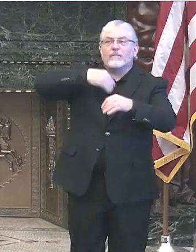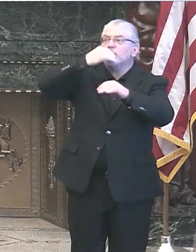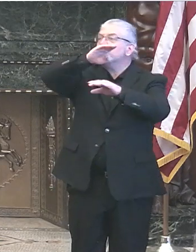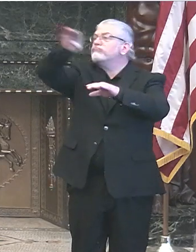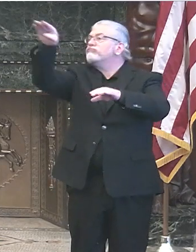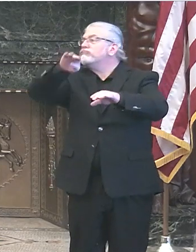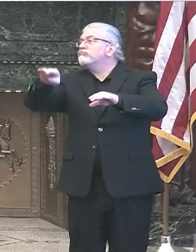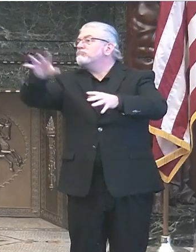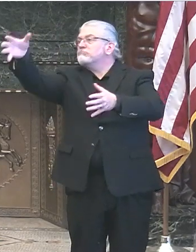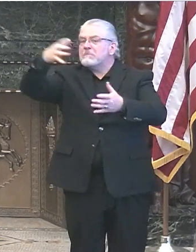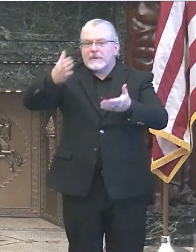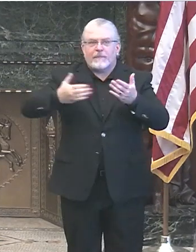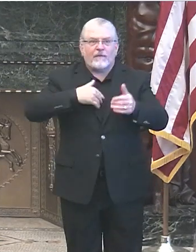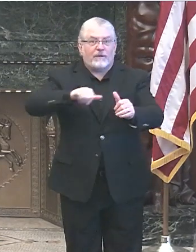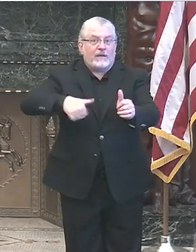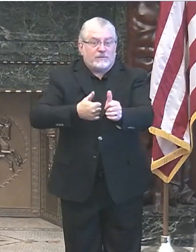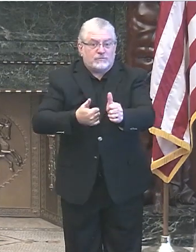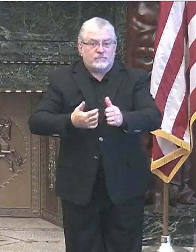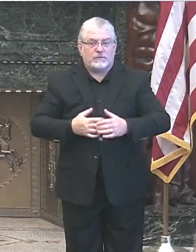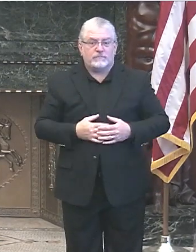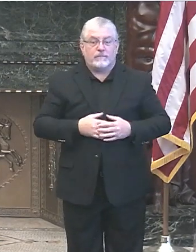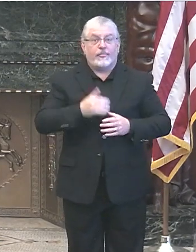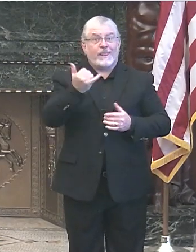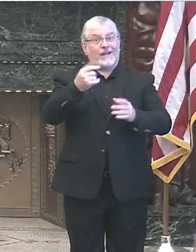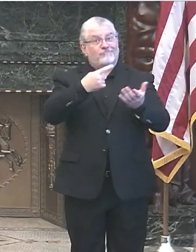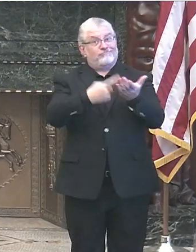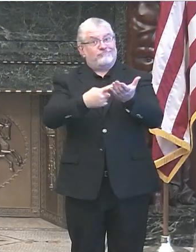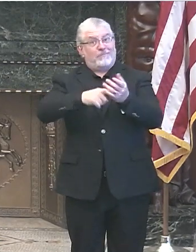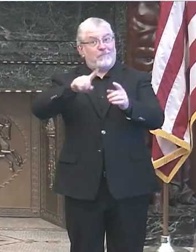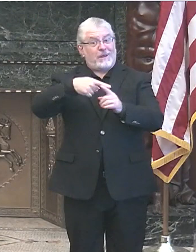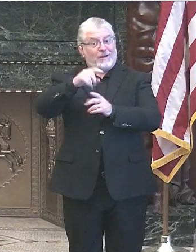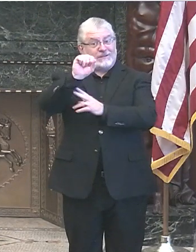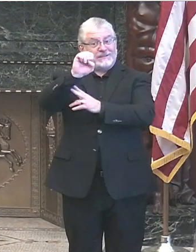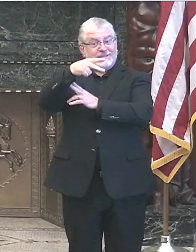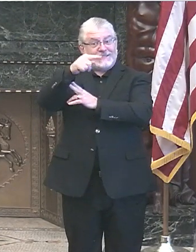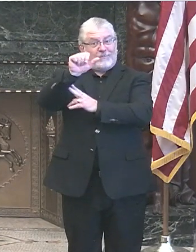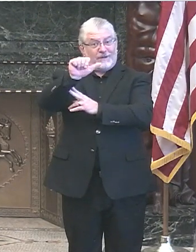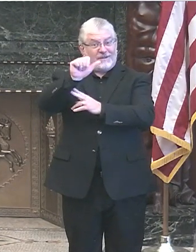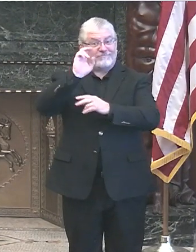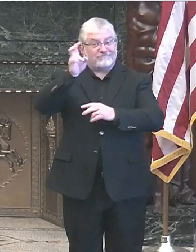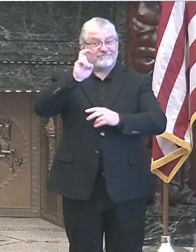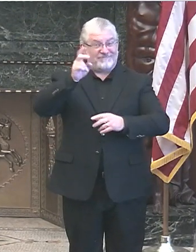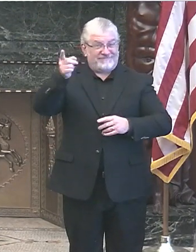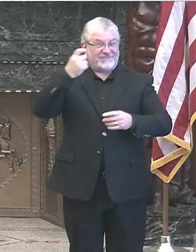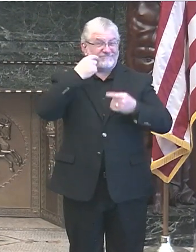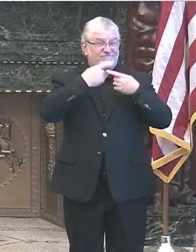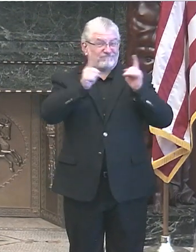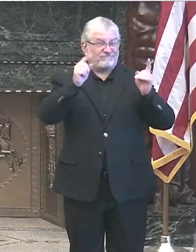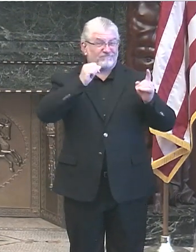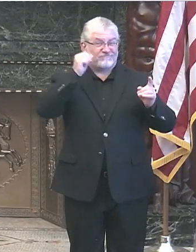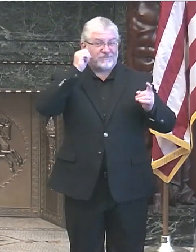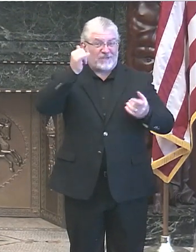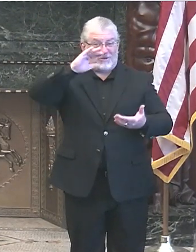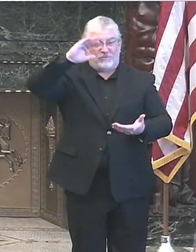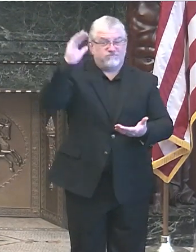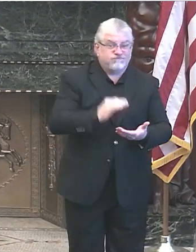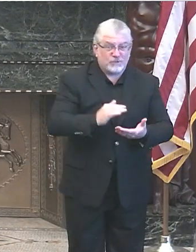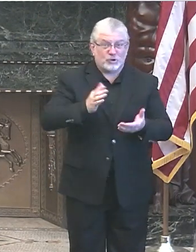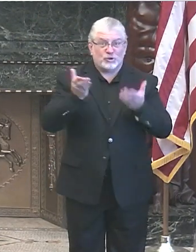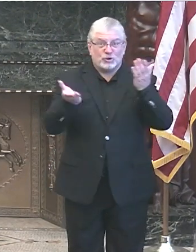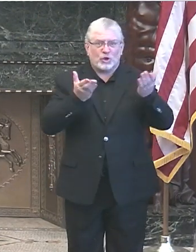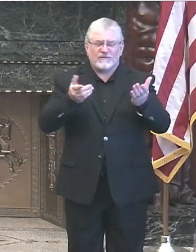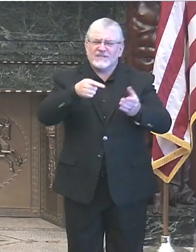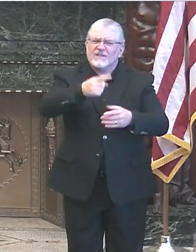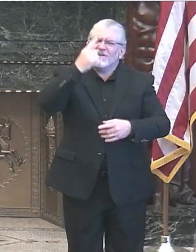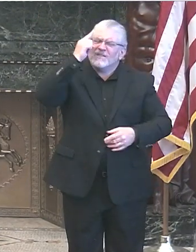are designed to preserve core services for essential travel. I want to stress, if you don't have an essential job, stay off